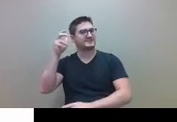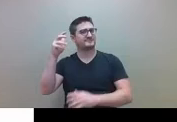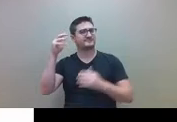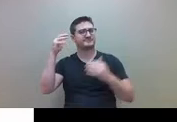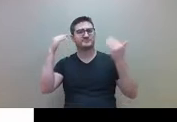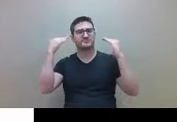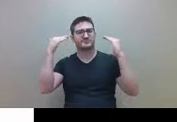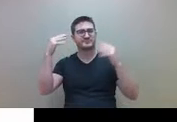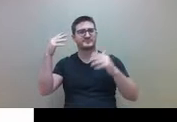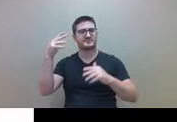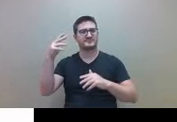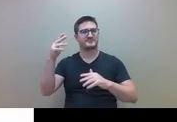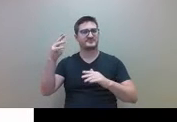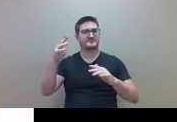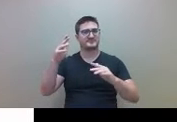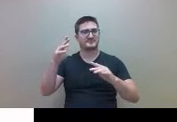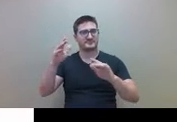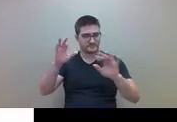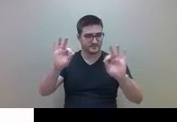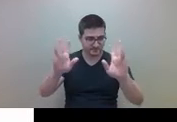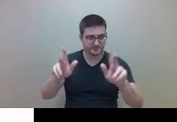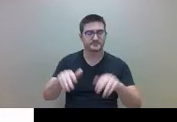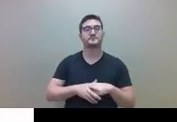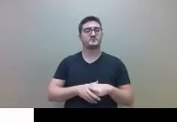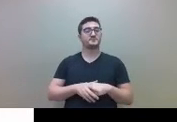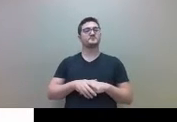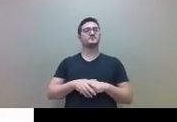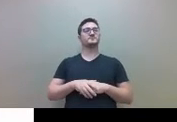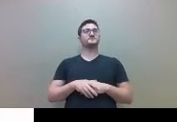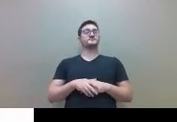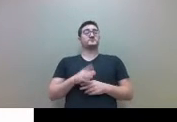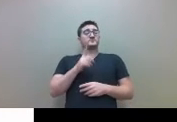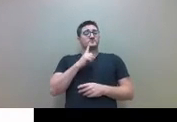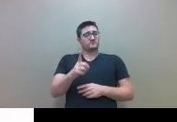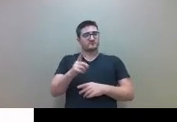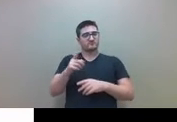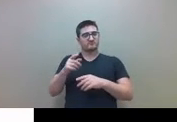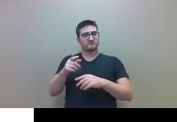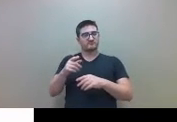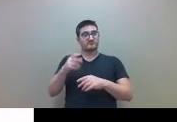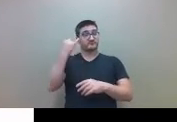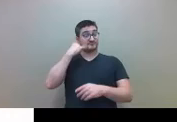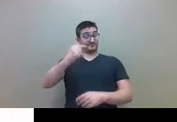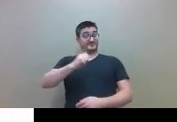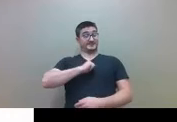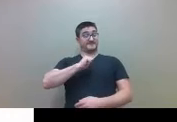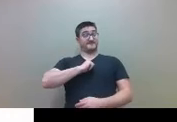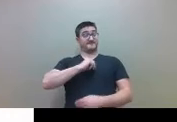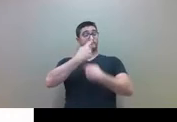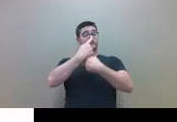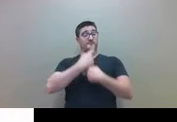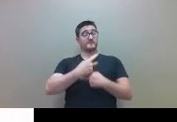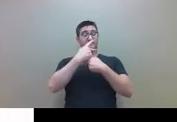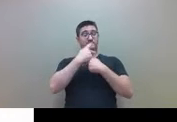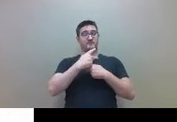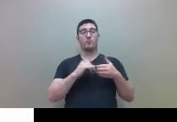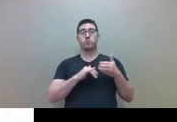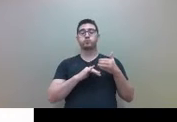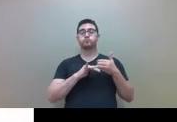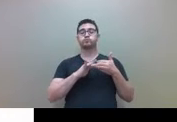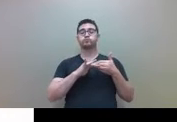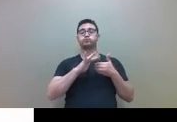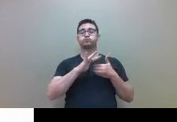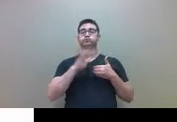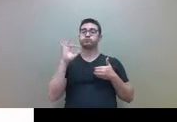Okay, so once you do this, your role becomes more fulfilling and less burdensome. So